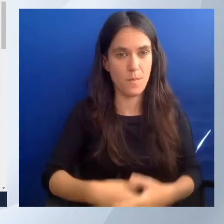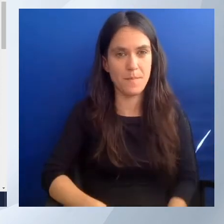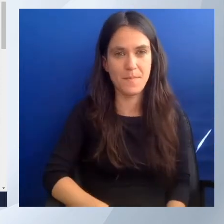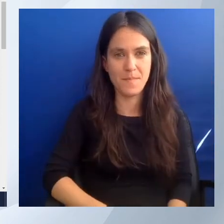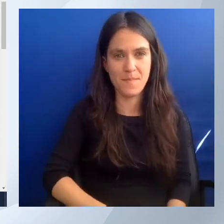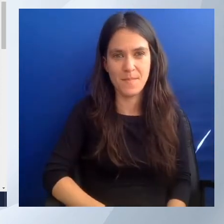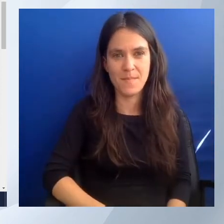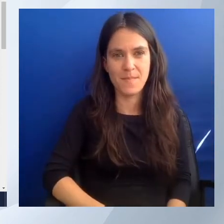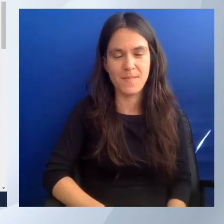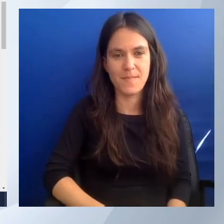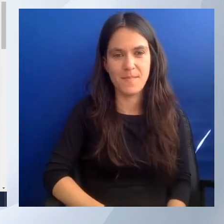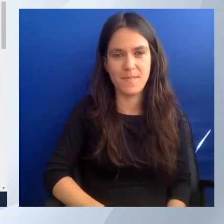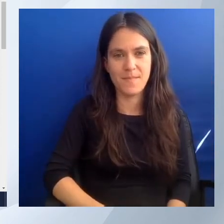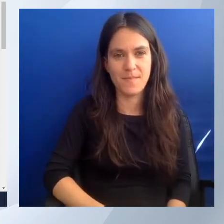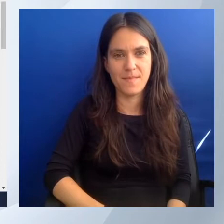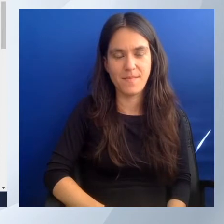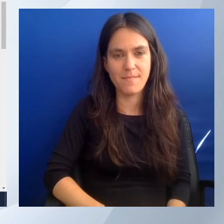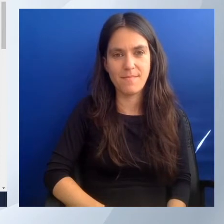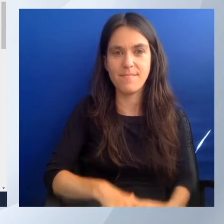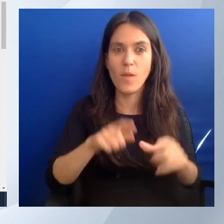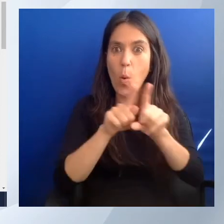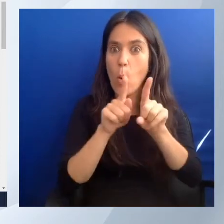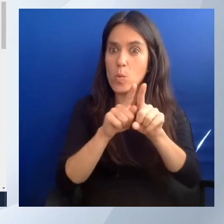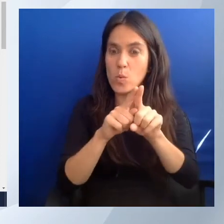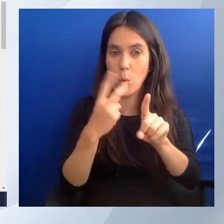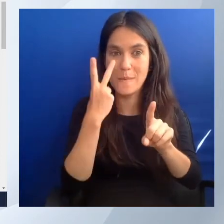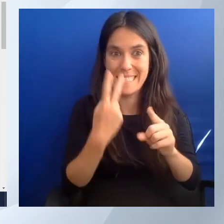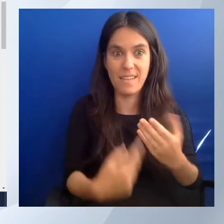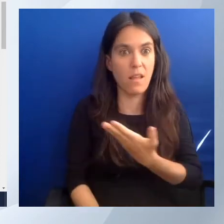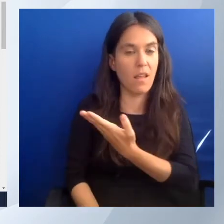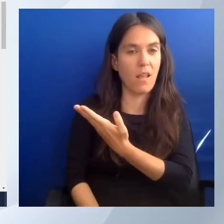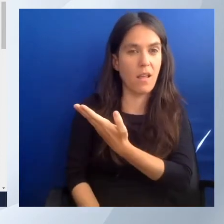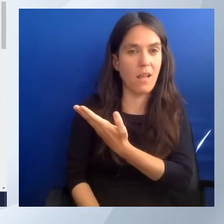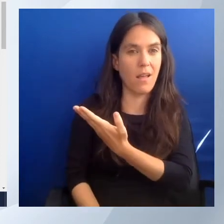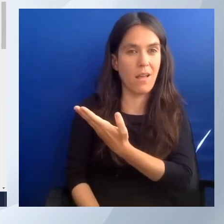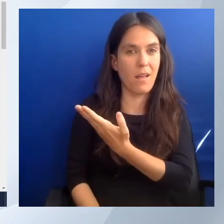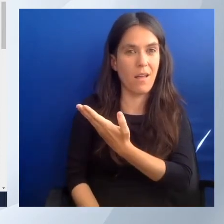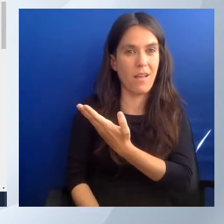37. Also, notice that the overall performance has gotten a lot lower.